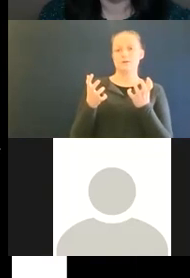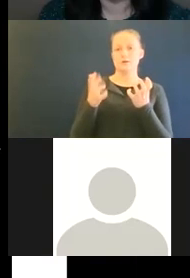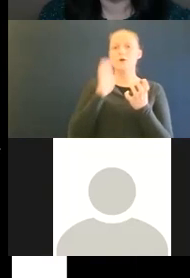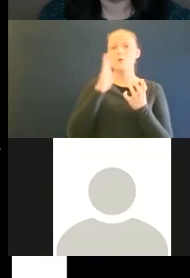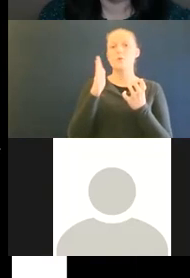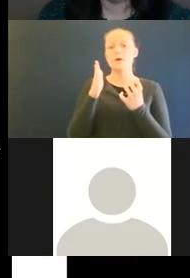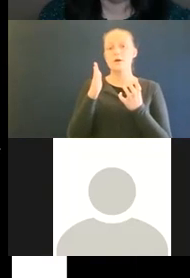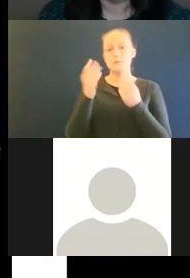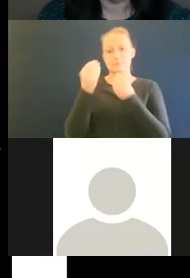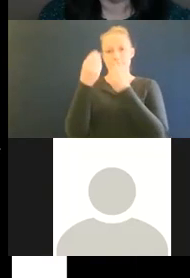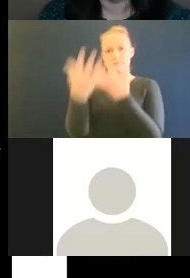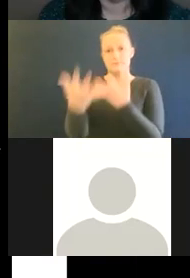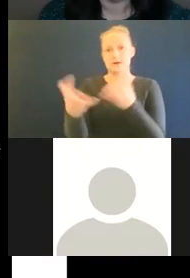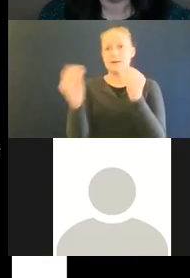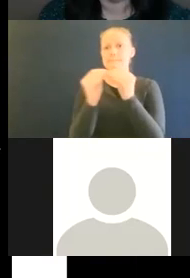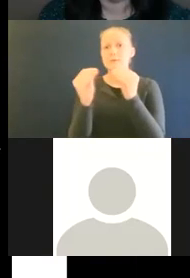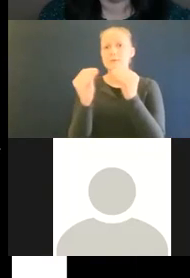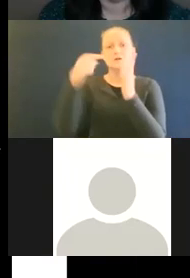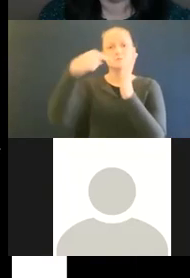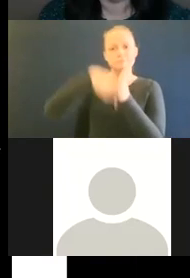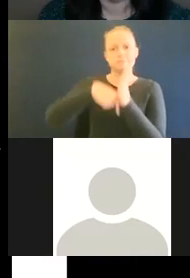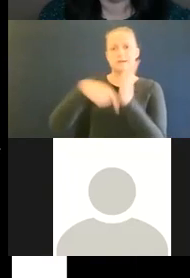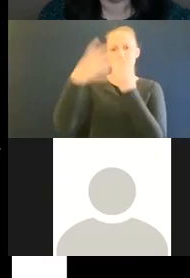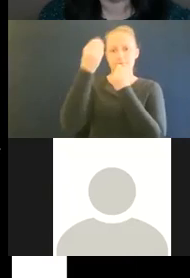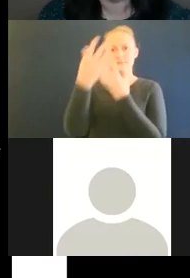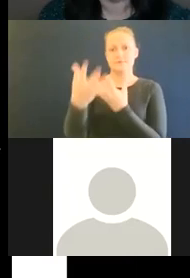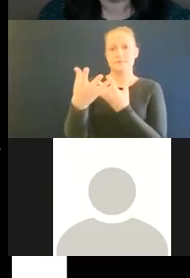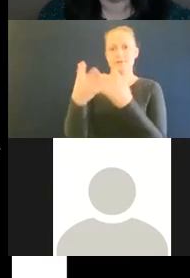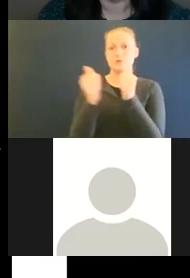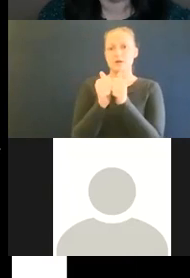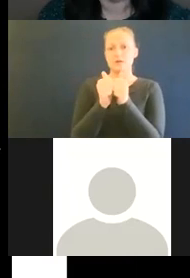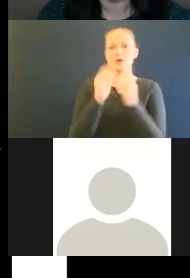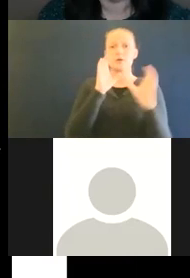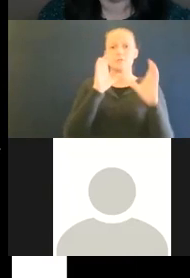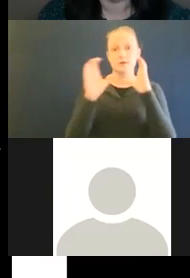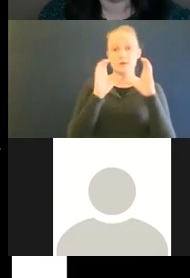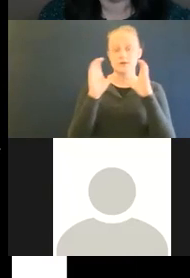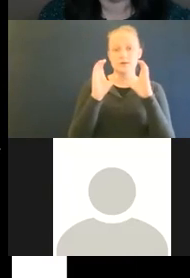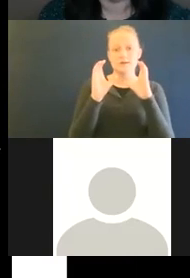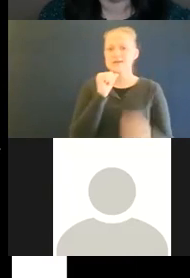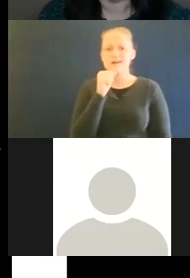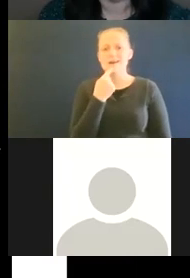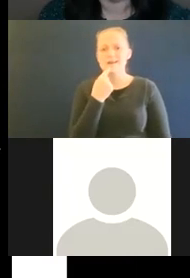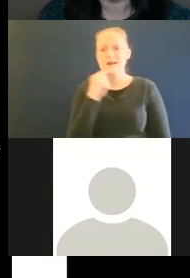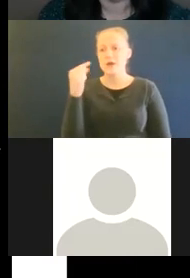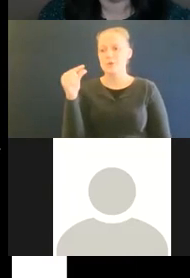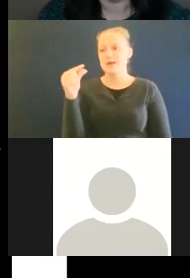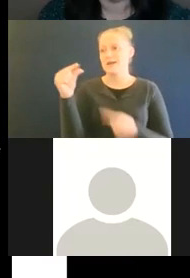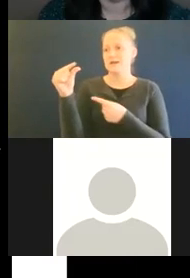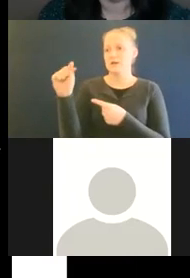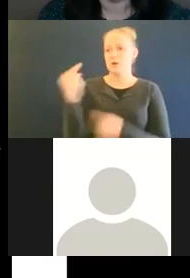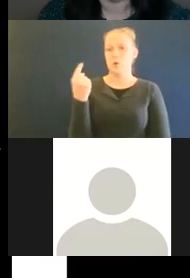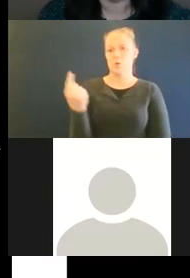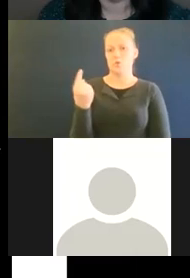more information to that communication partner than just saying the word green. So I don't know if you all, like,